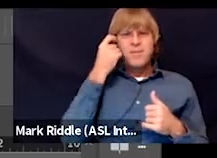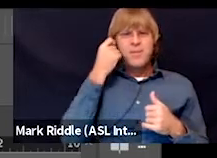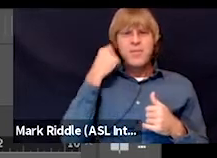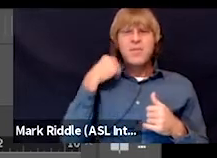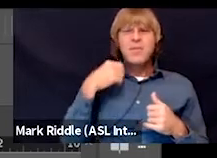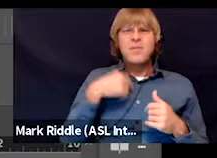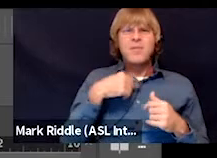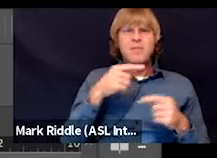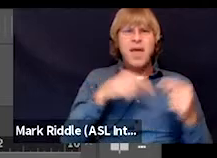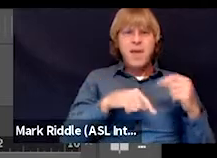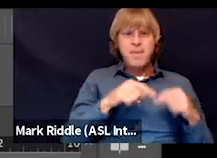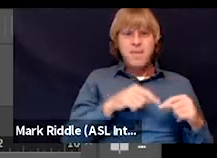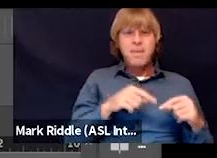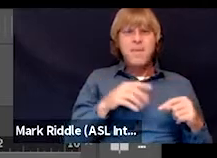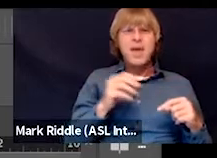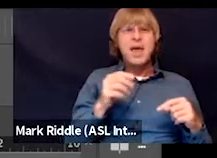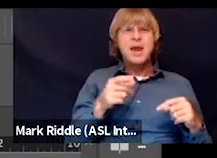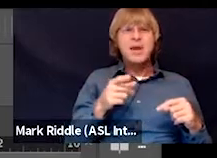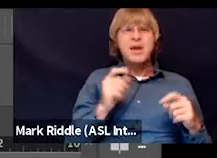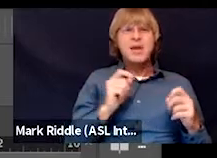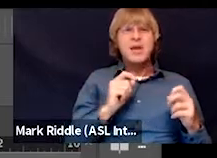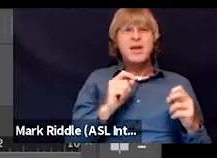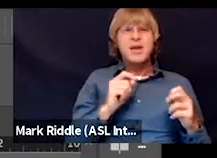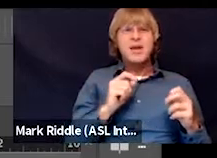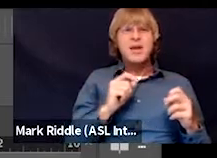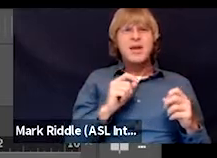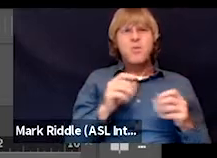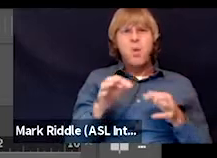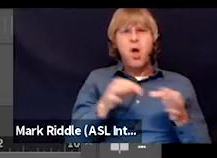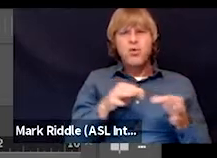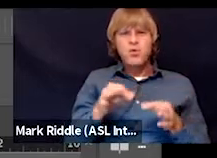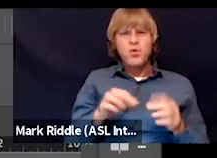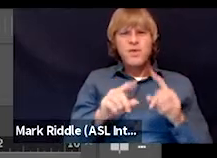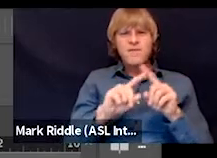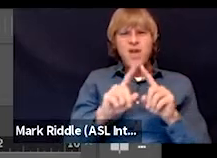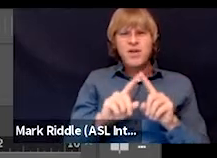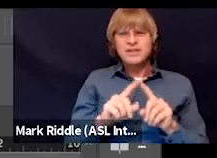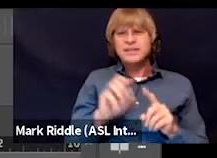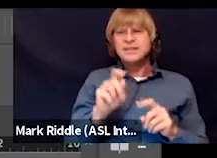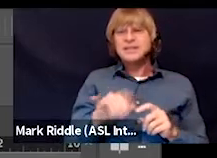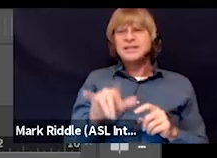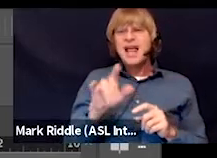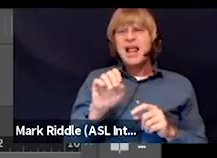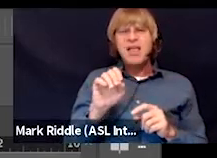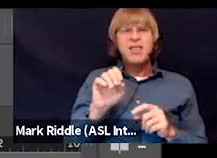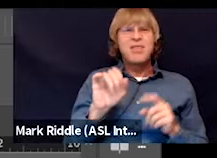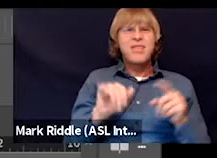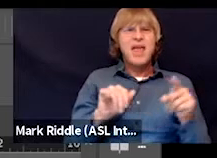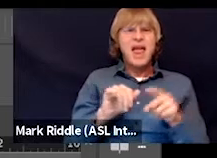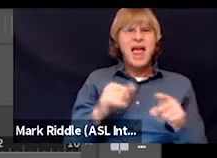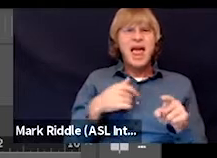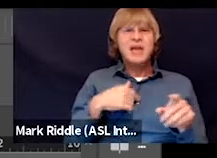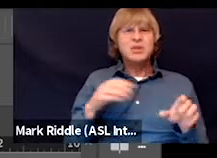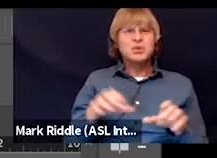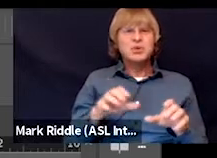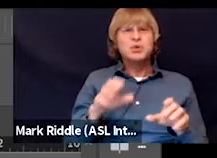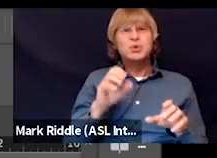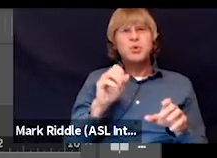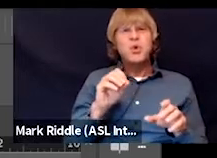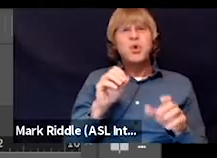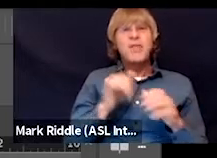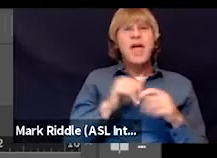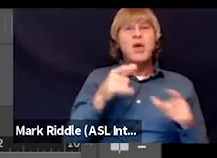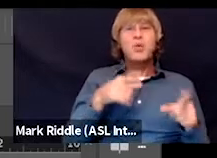up and walk through various style things that I do. So again, with